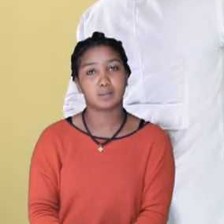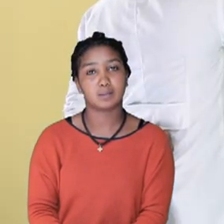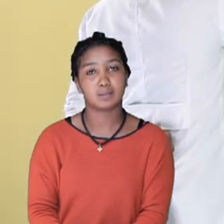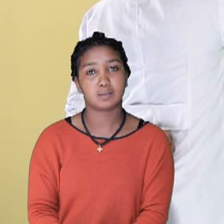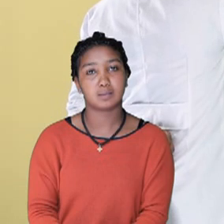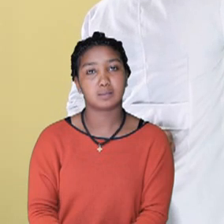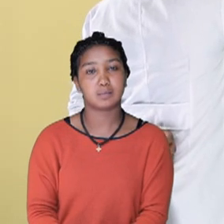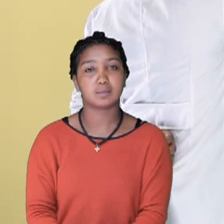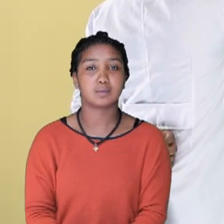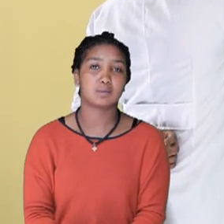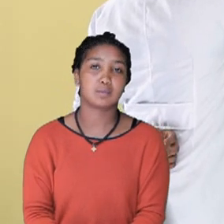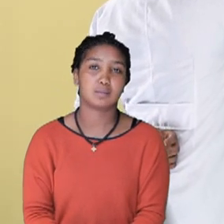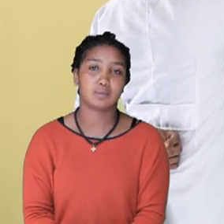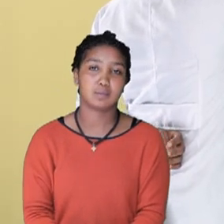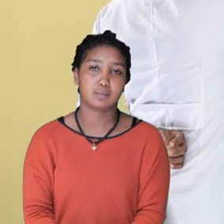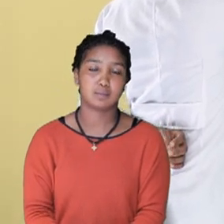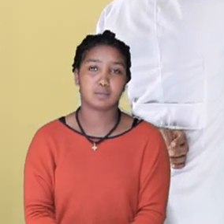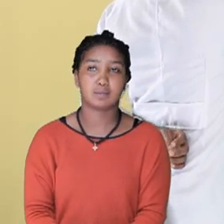Water